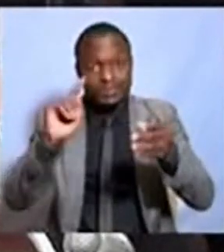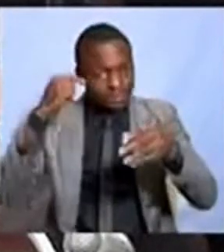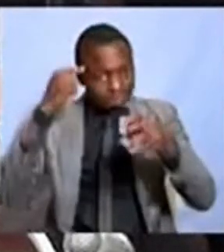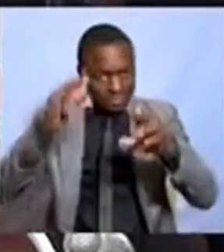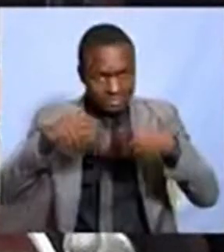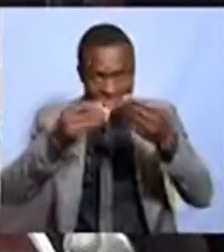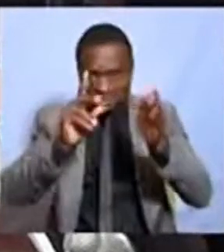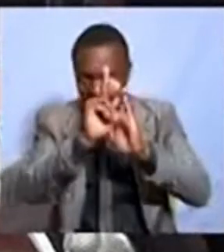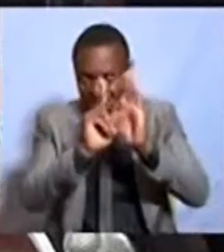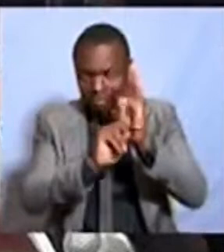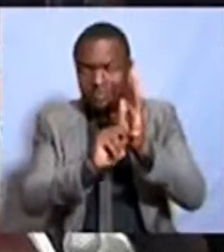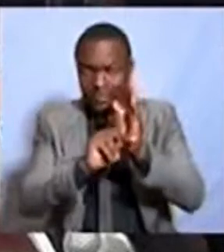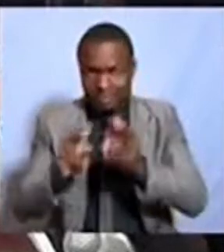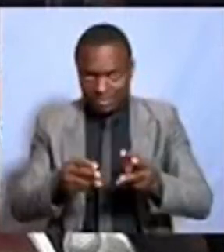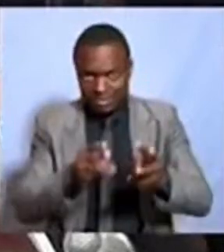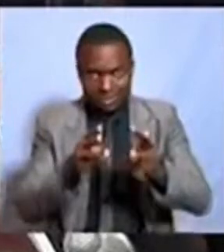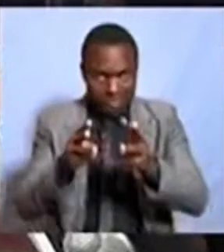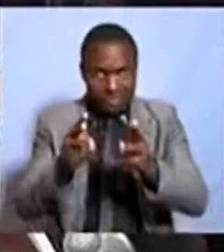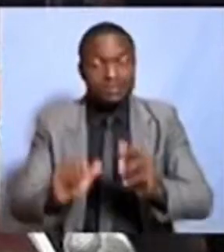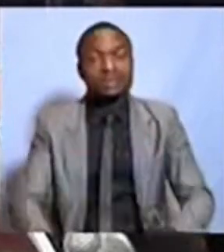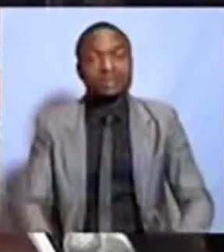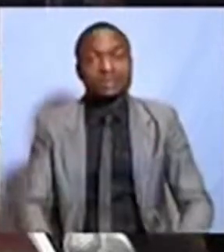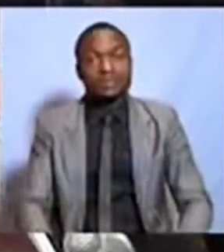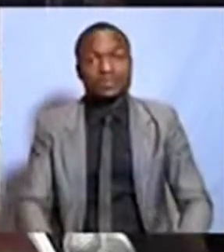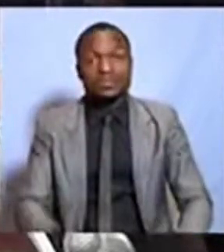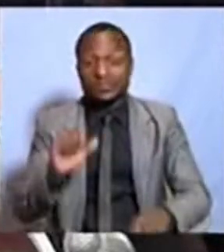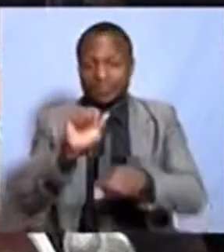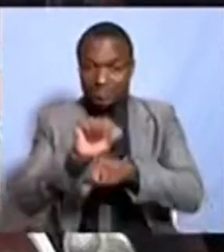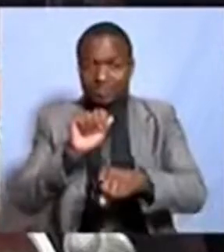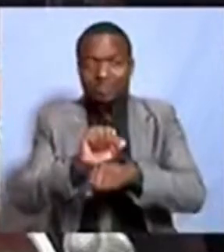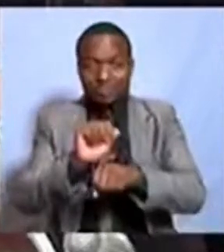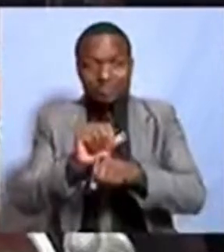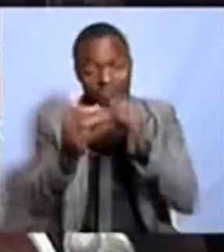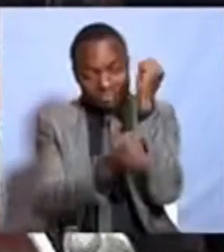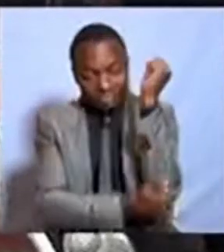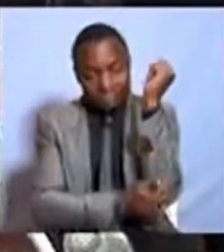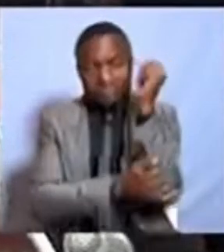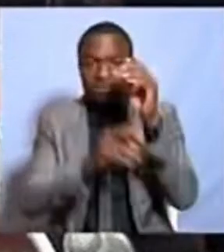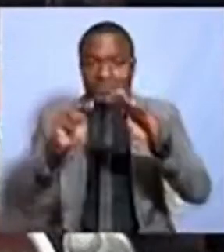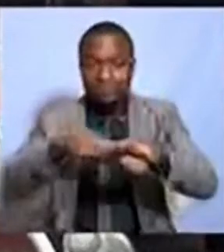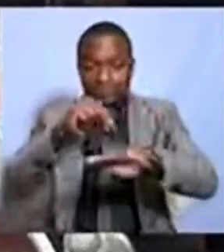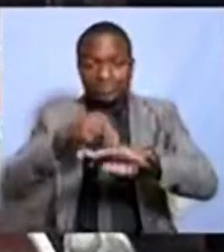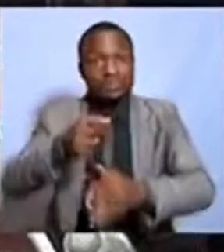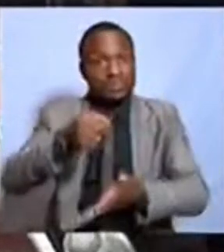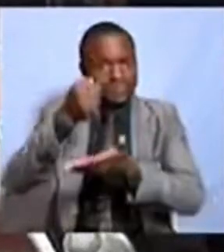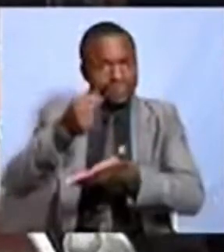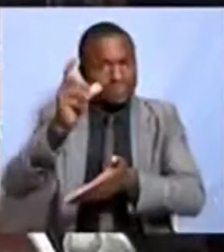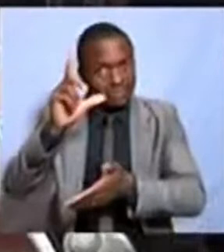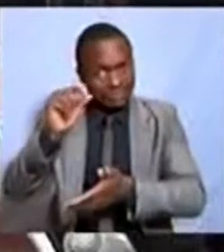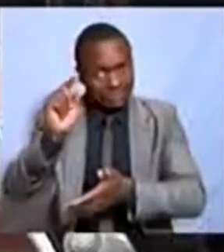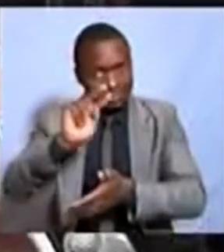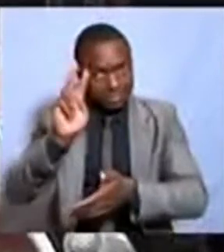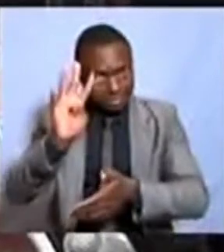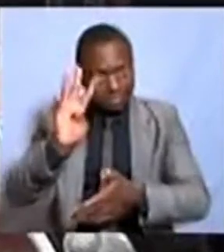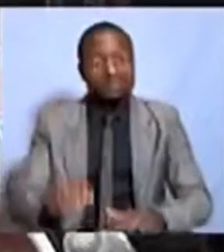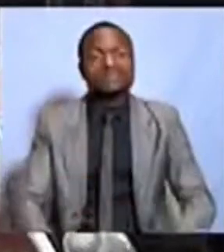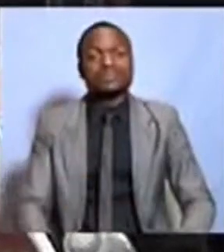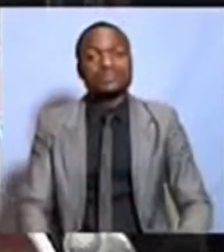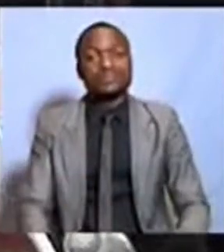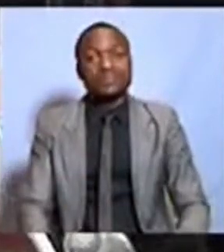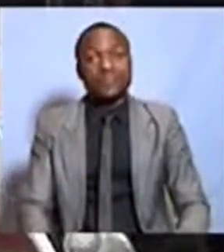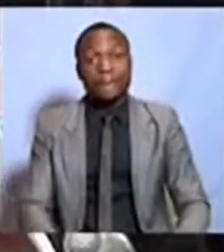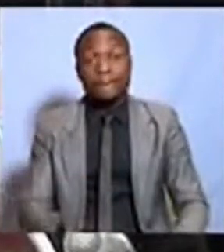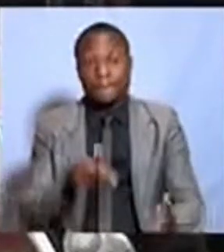policy framework, resources and incentives to unlock economic potential of the country through the national budget for 2024.